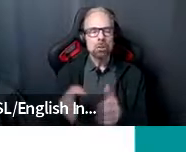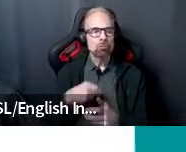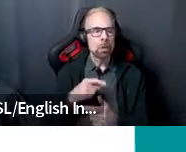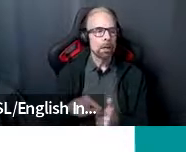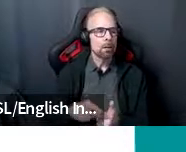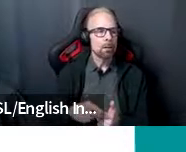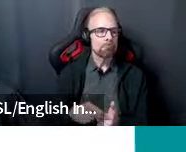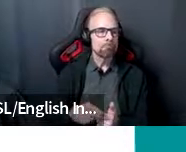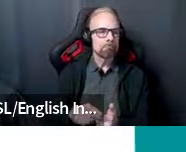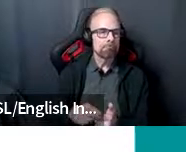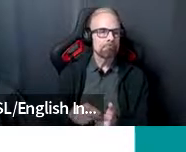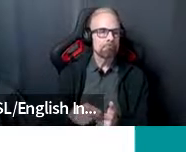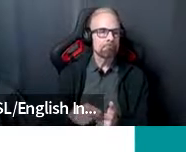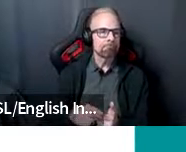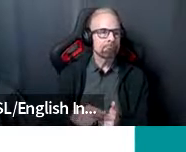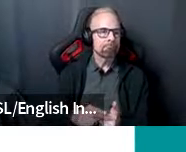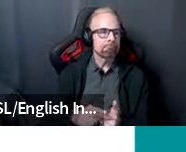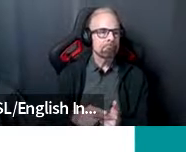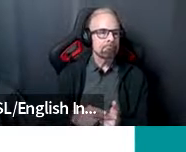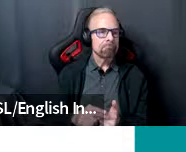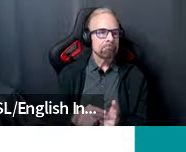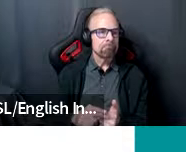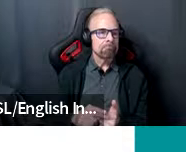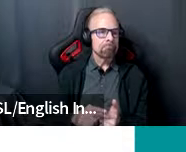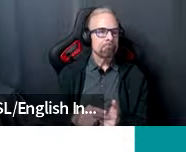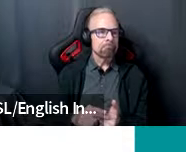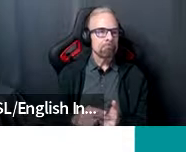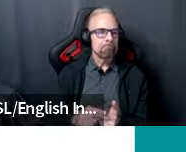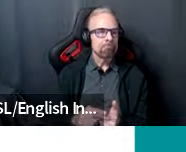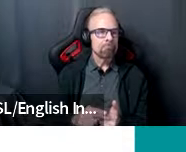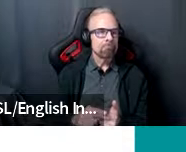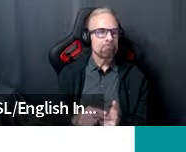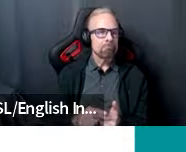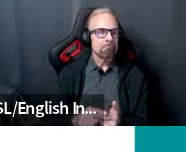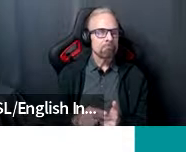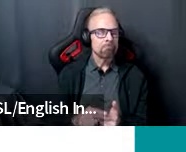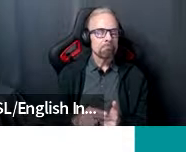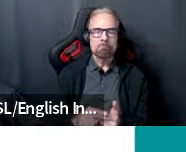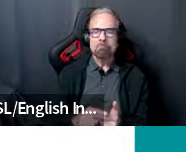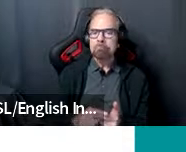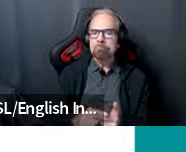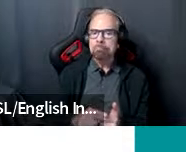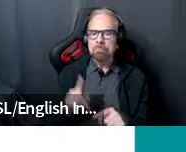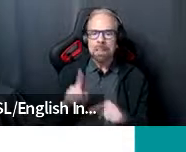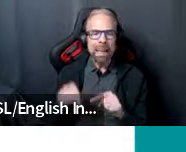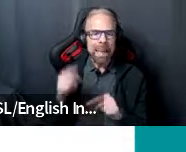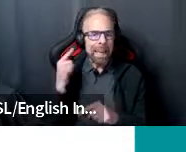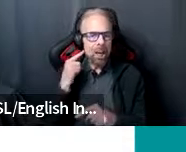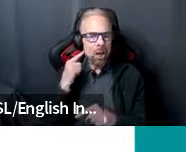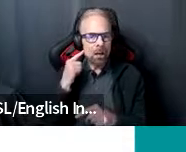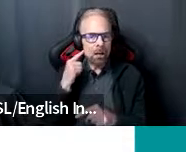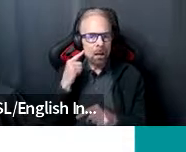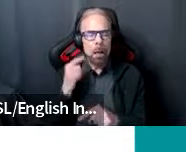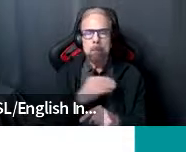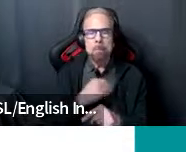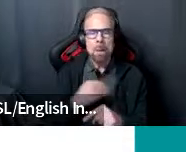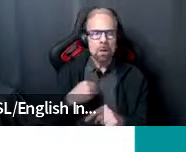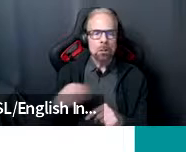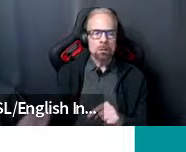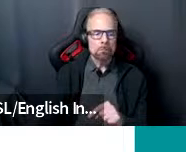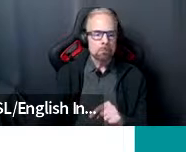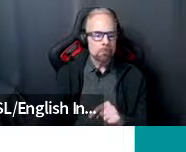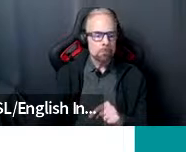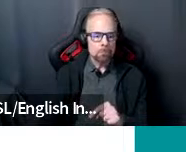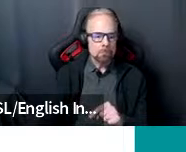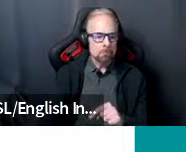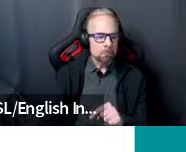Yes, thank you very much, and thank you, Administrator Johnson and Mayor Ann. and members of the Community Benefits Advisory Group. I'm